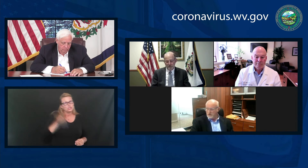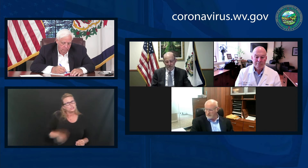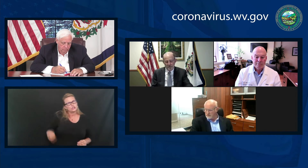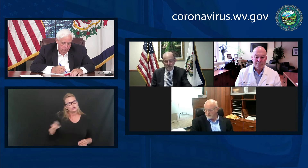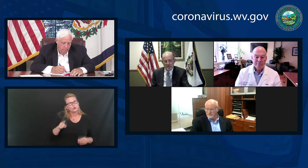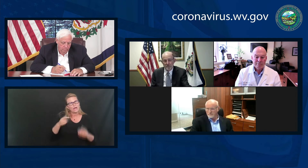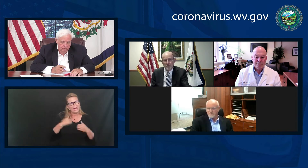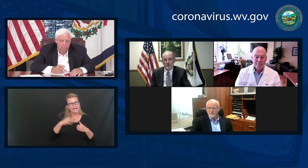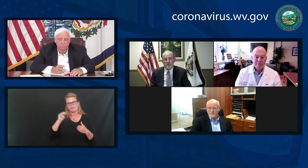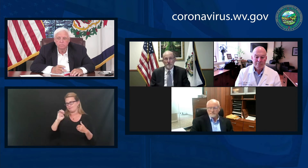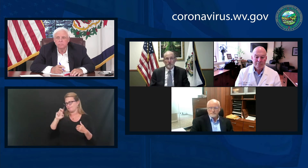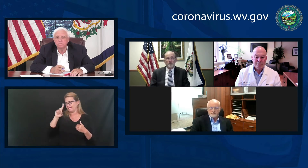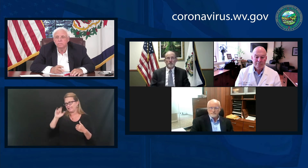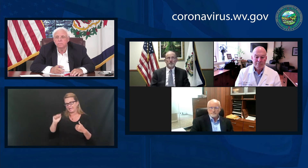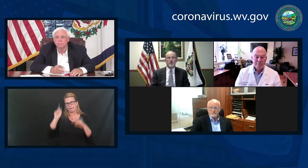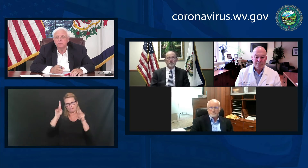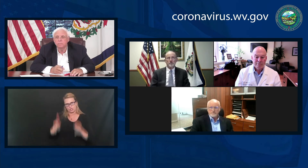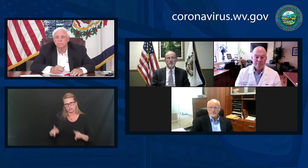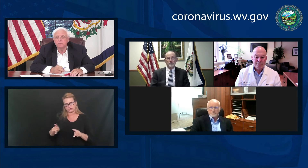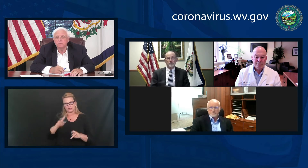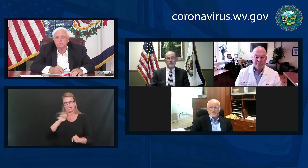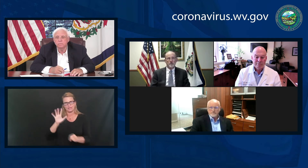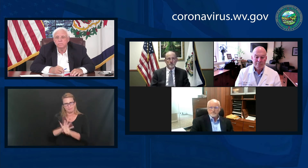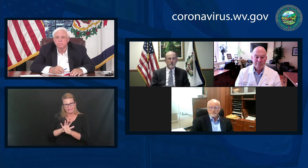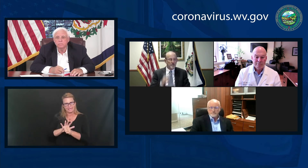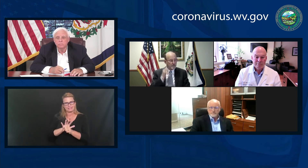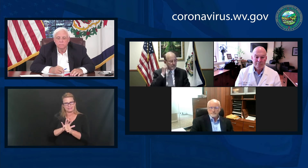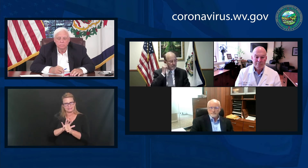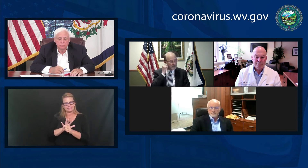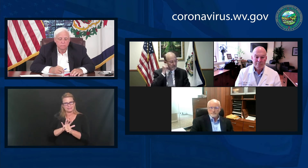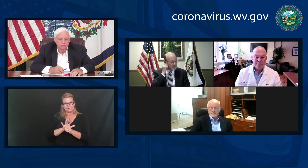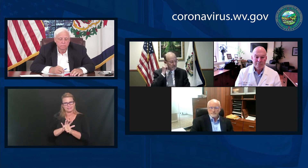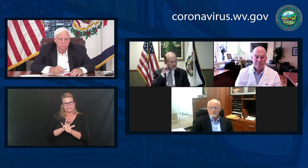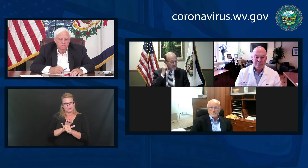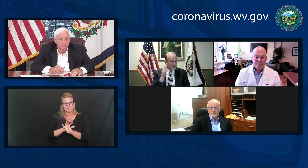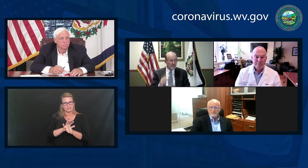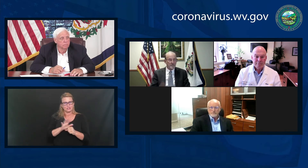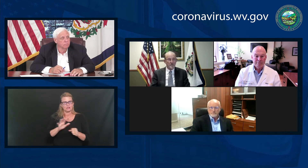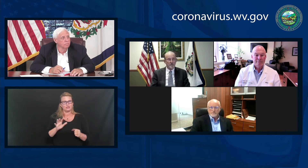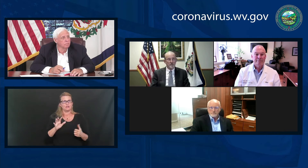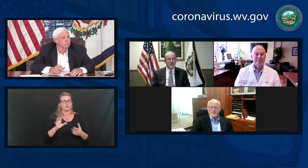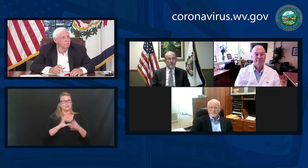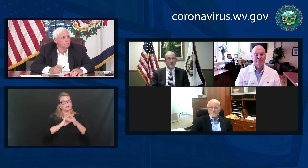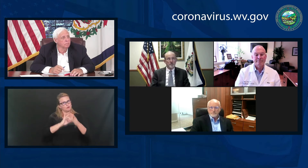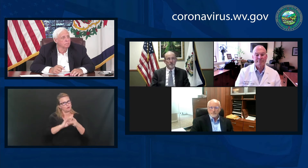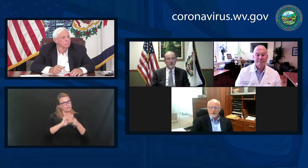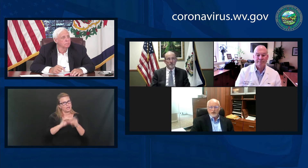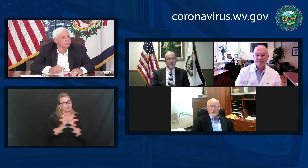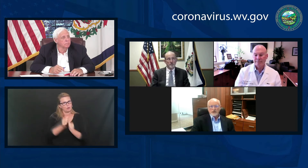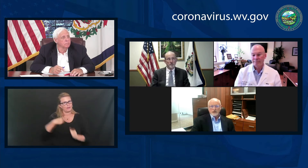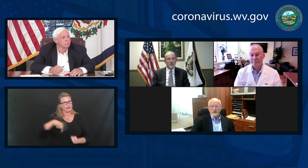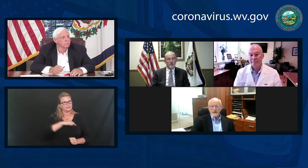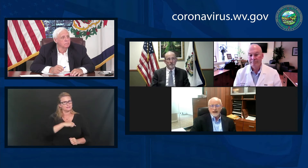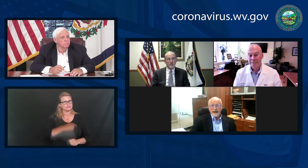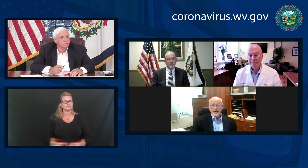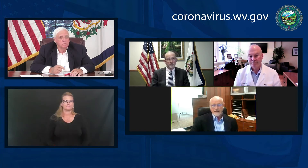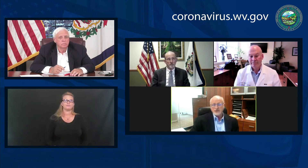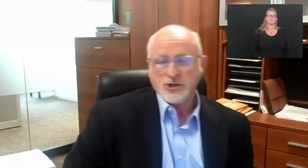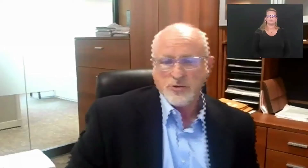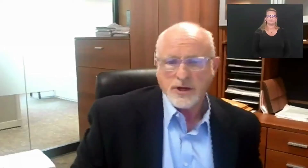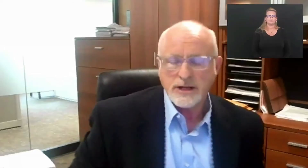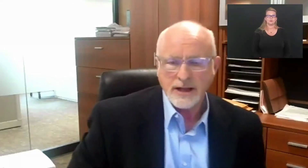media person, and will you commit to responding to our, at least, and everybody else's media inquiries? Thank you.